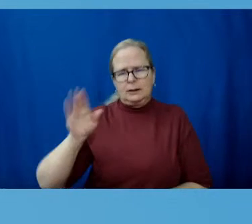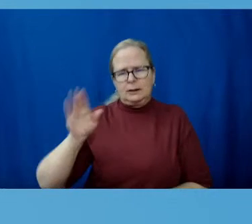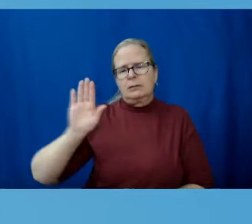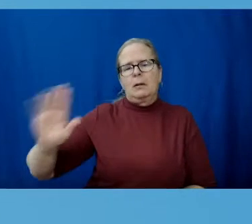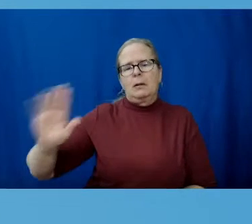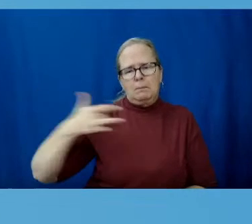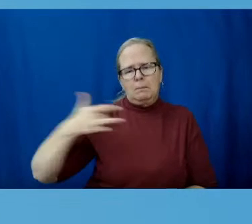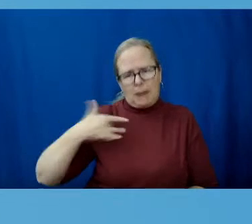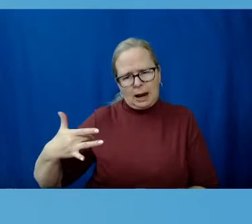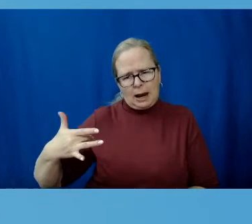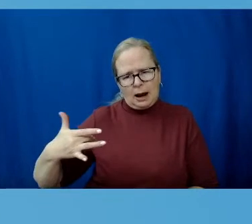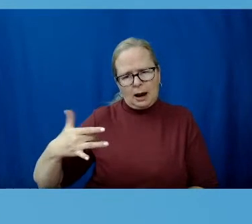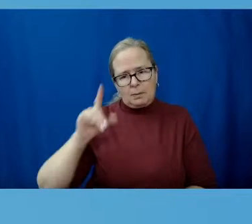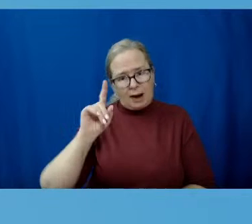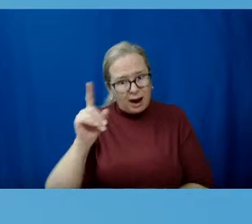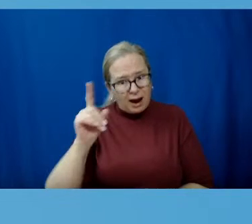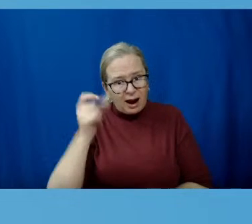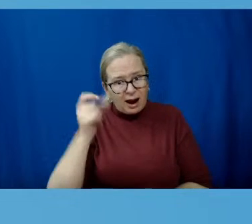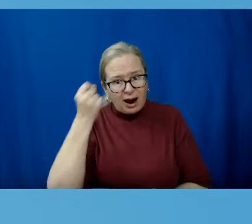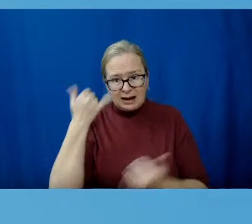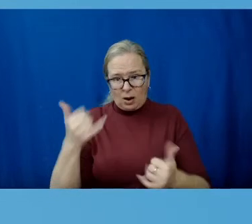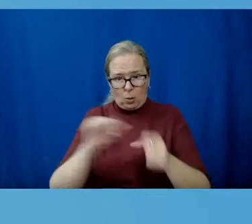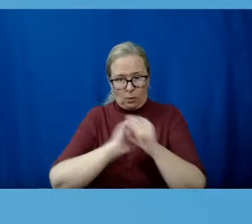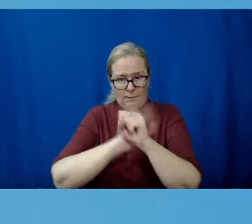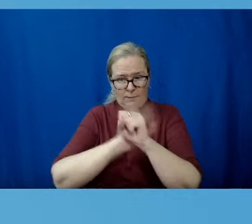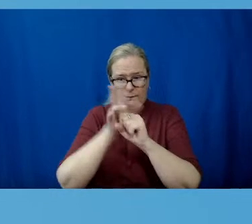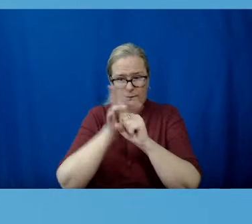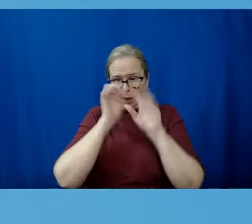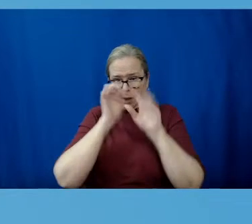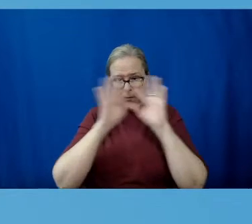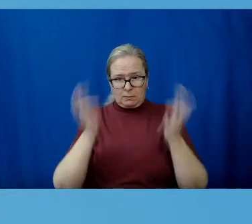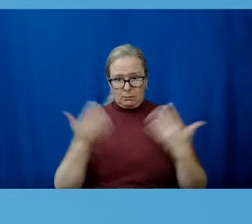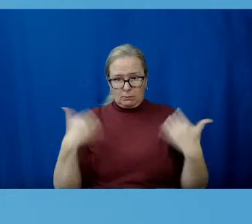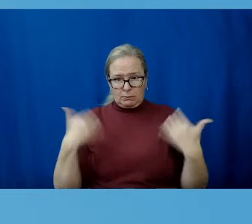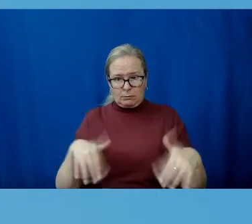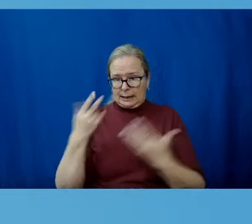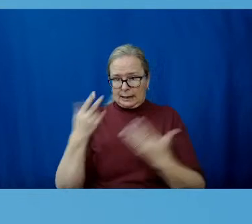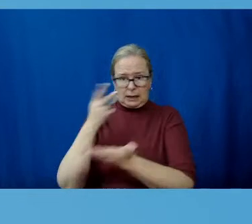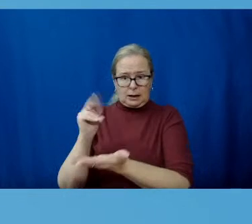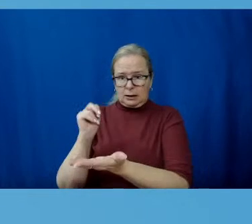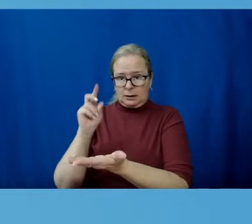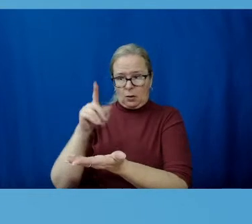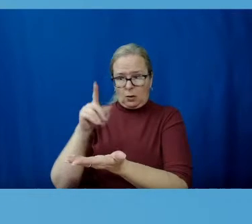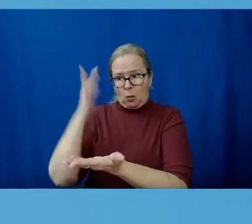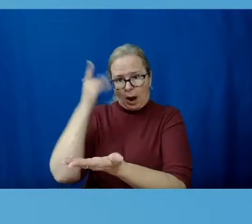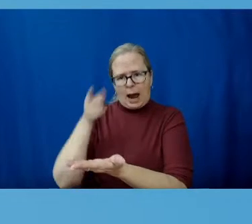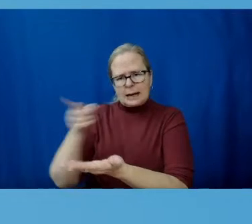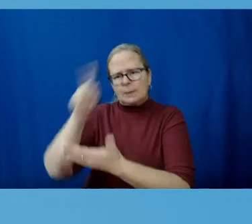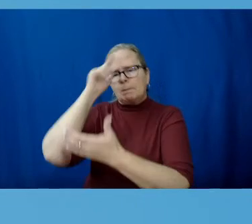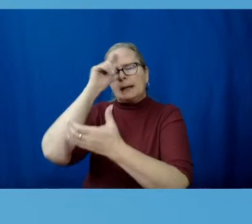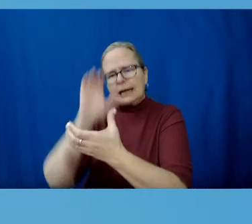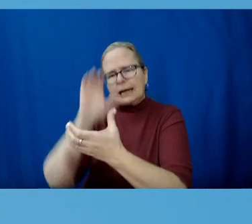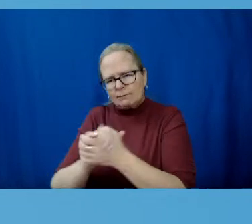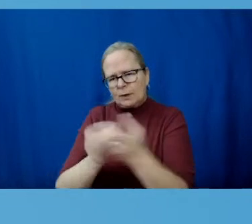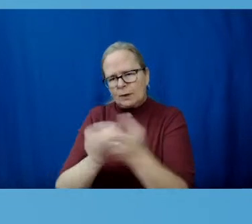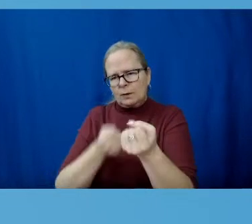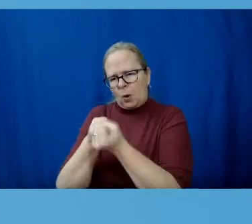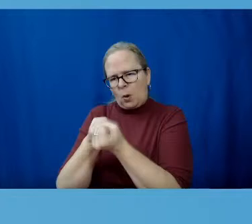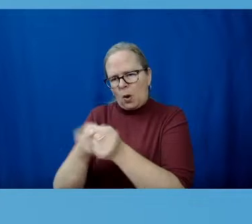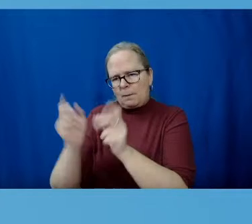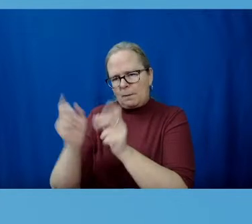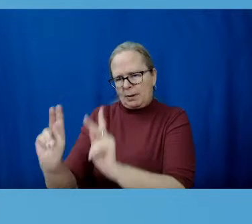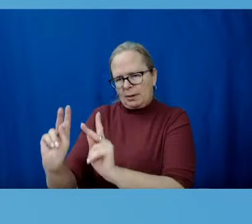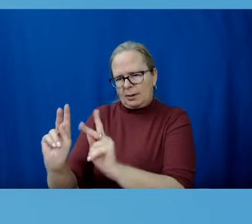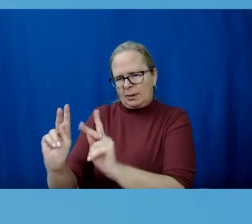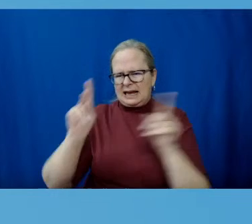to go against many things that he believes in. Now he's hoping the economy now is starting to recover, and it seems it is starting to get better.